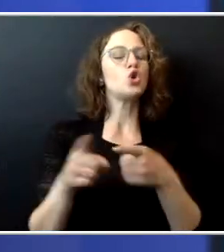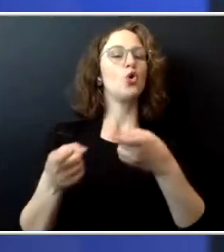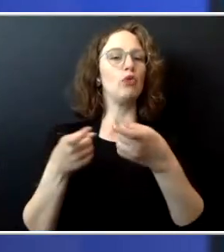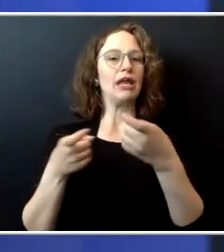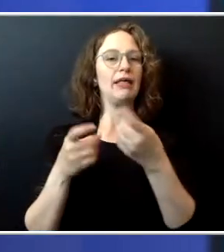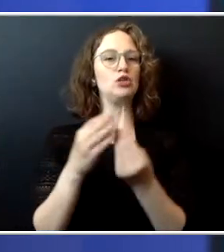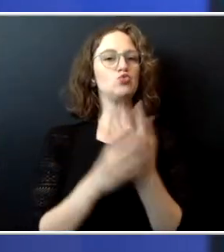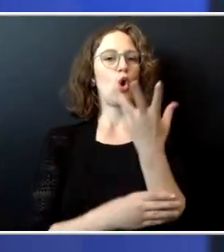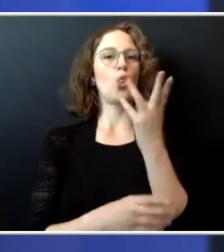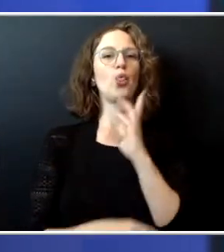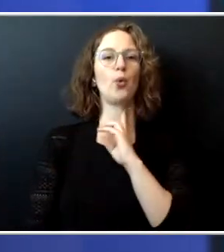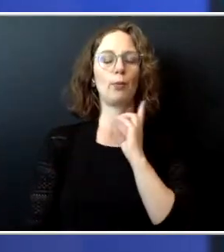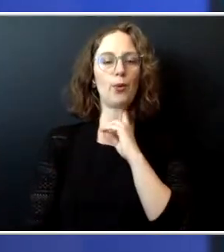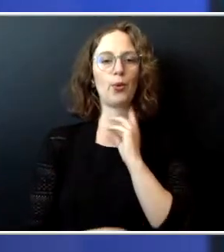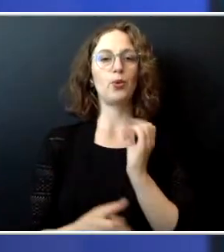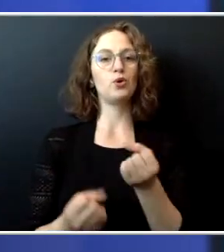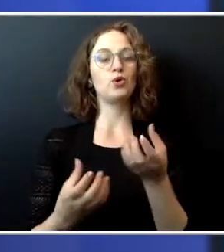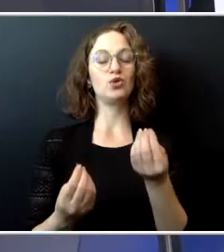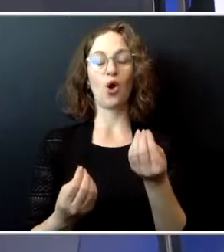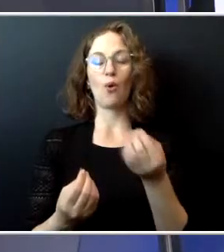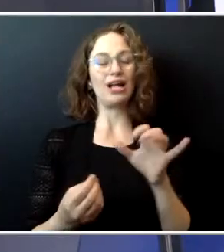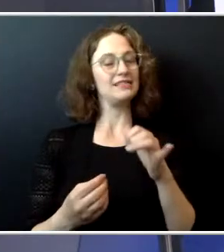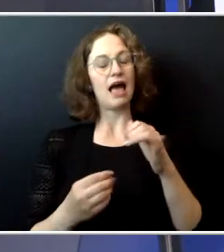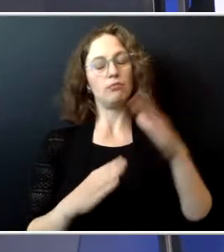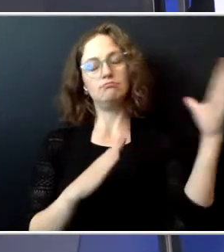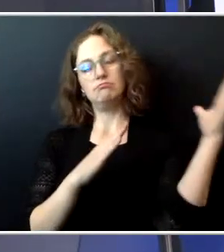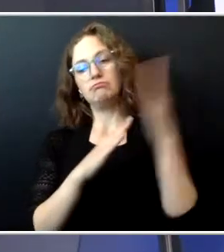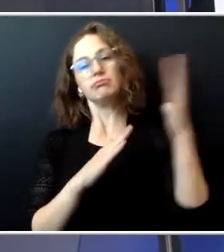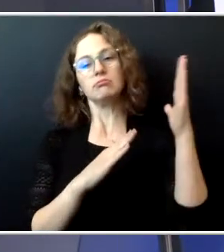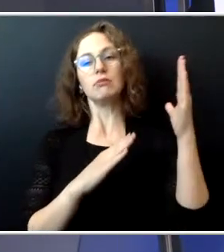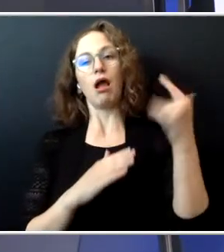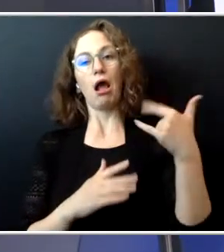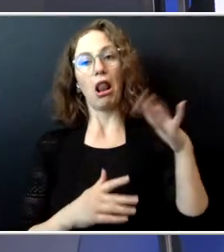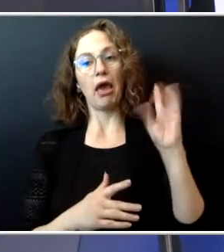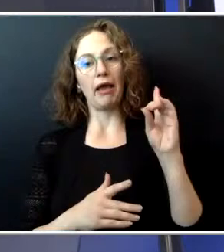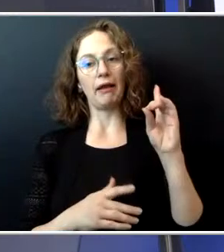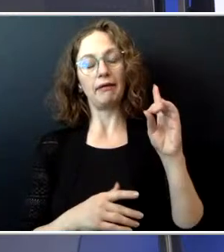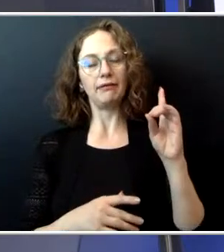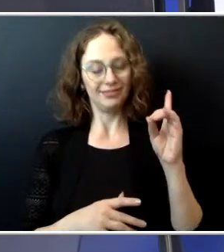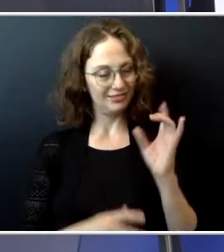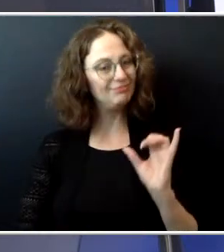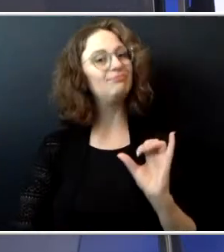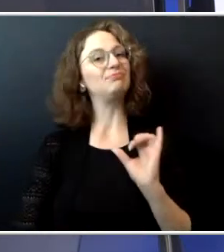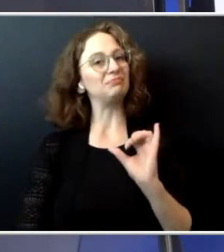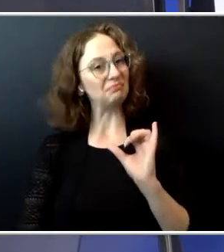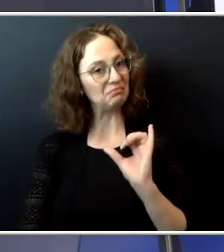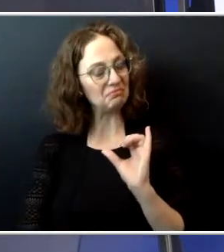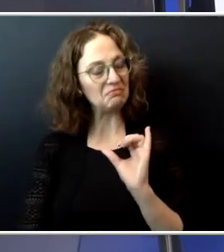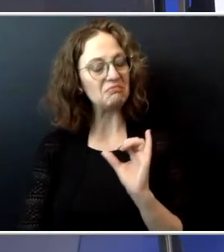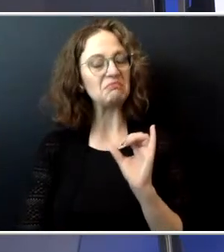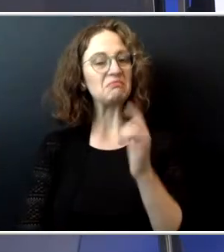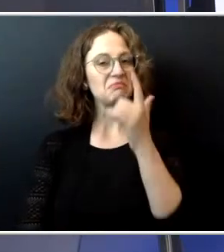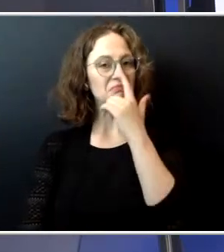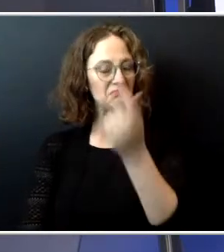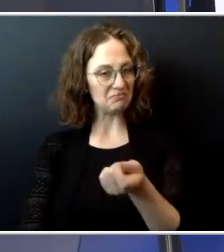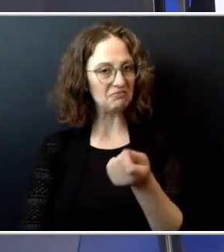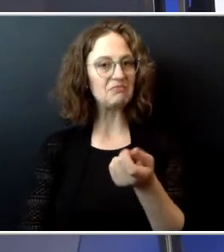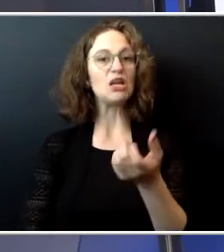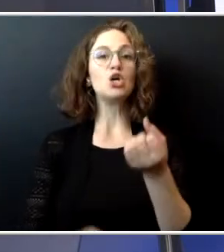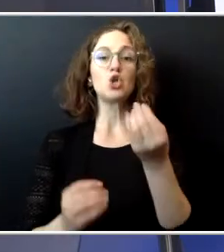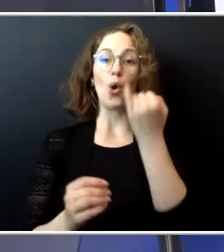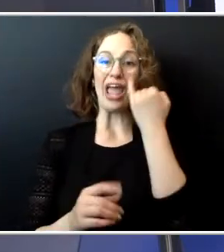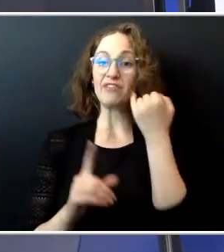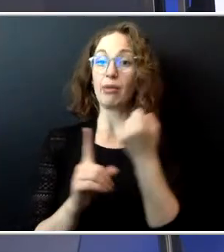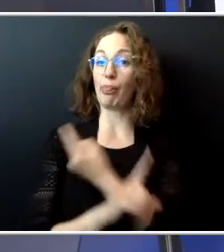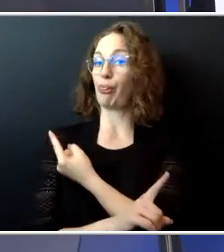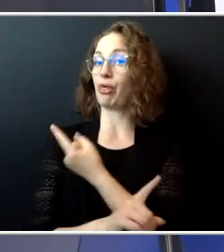much master. Yeah, the master gland. You said that, and so if that's out of balance, it can cause all sorts of issues, yes, trickling down